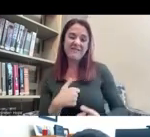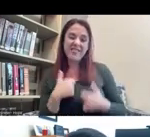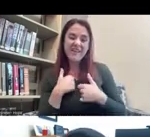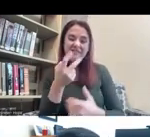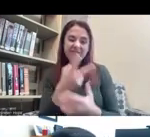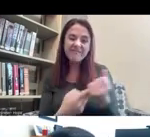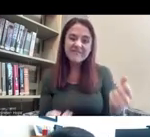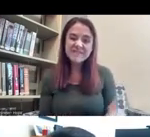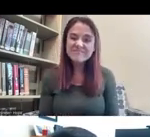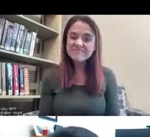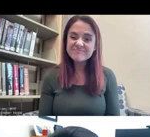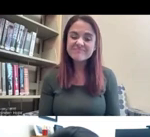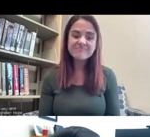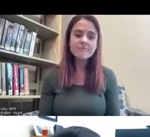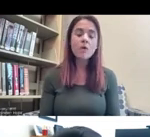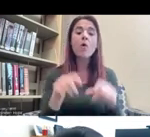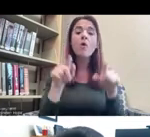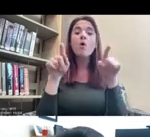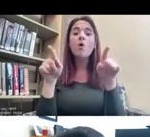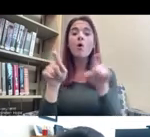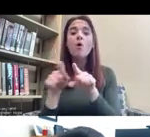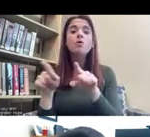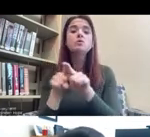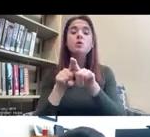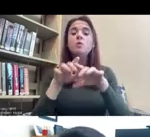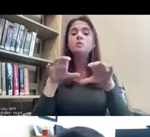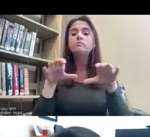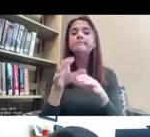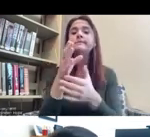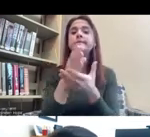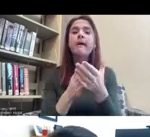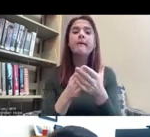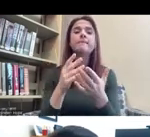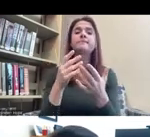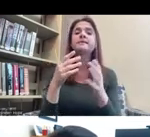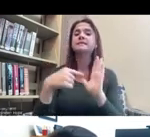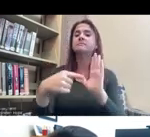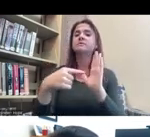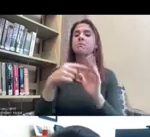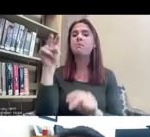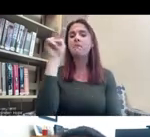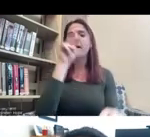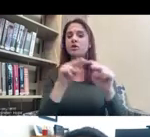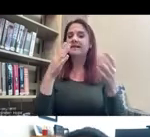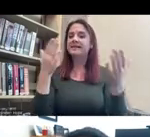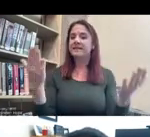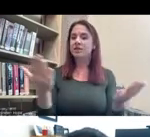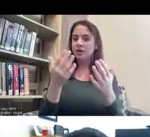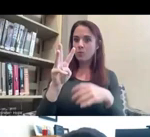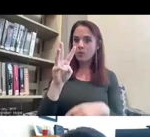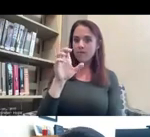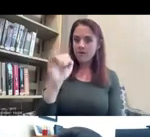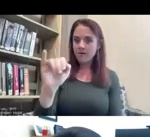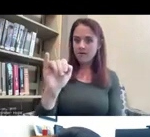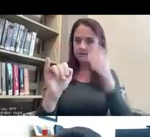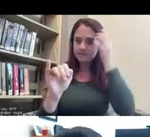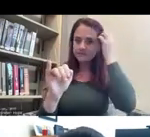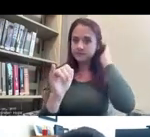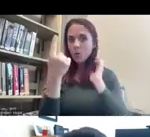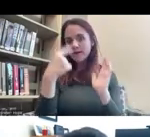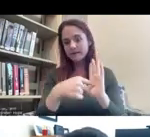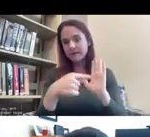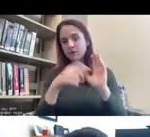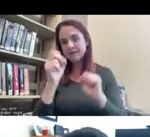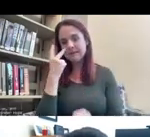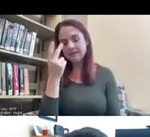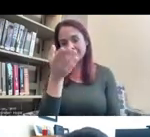So we've also done some uh, symptom monitoring here at Wilmot. And here's one example of